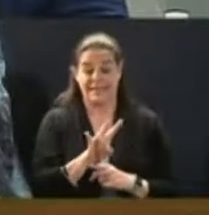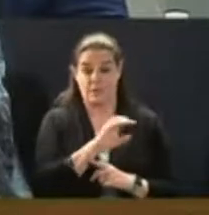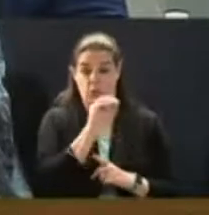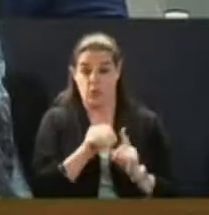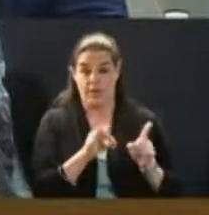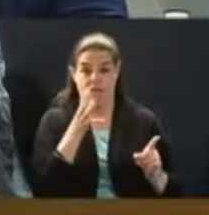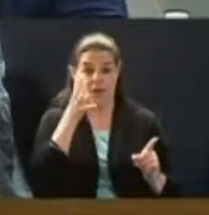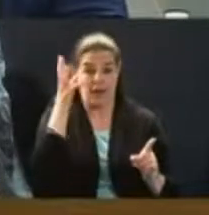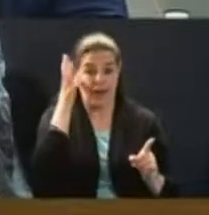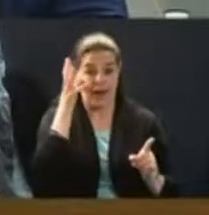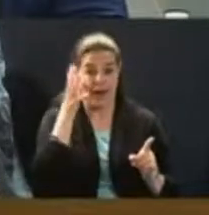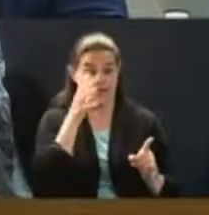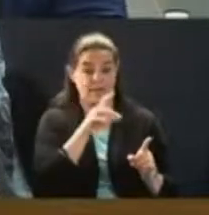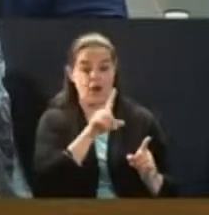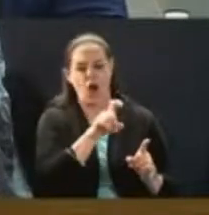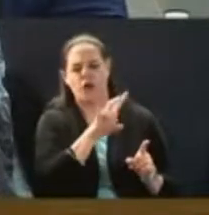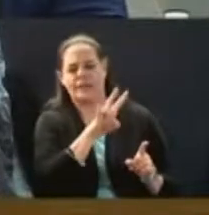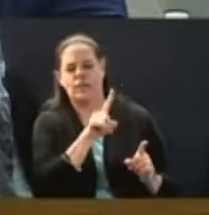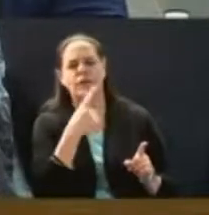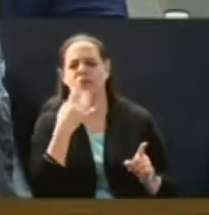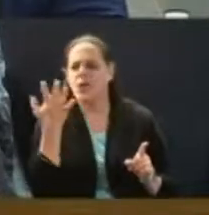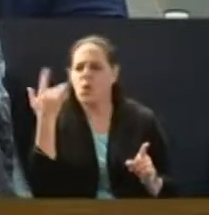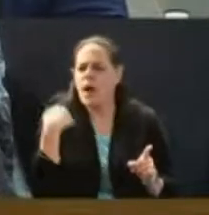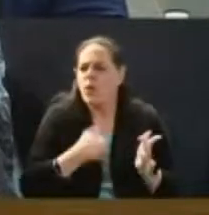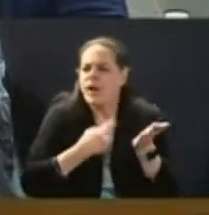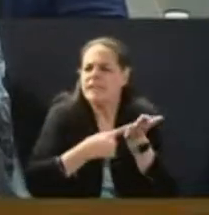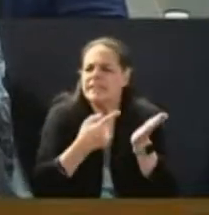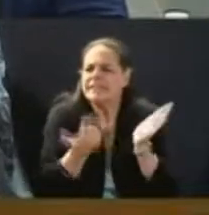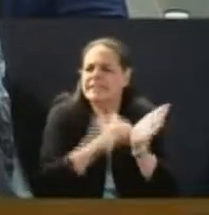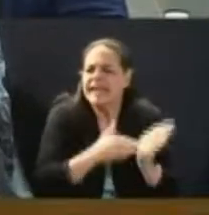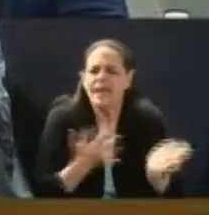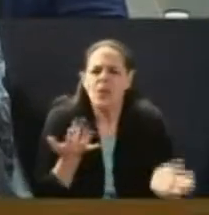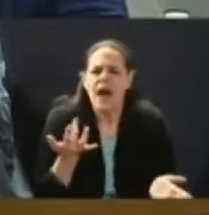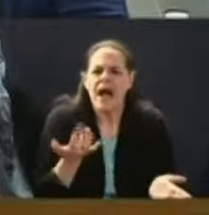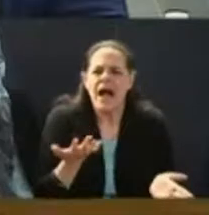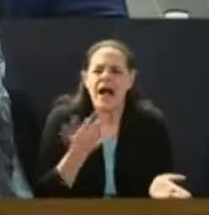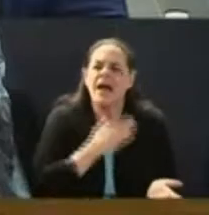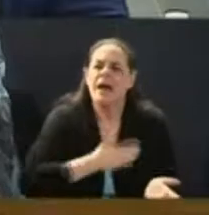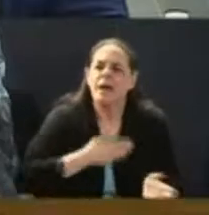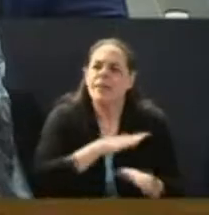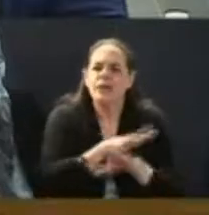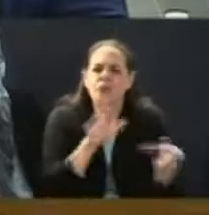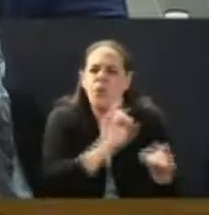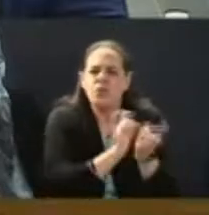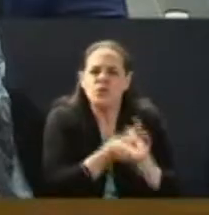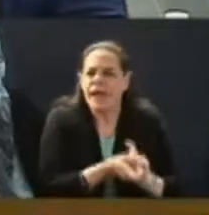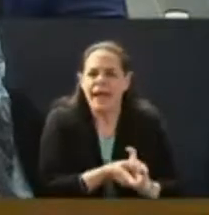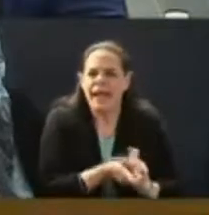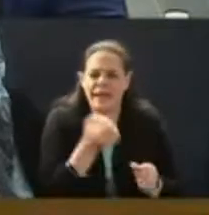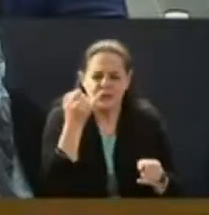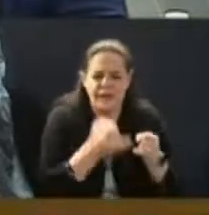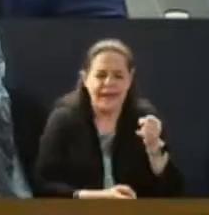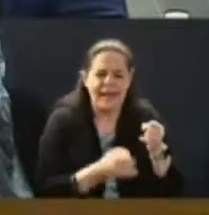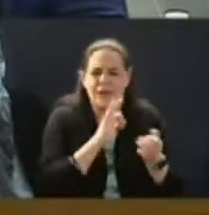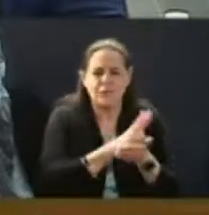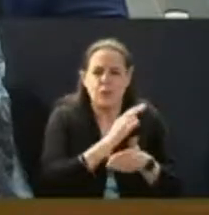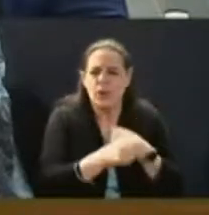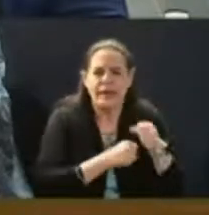67% of them, 171, said, why are we talking about this again? Please don't change this at the end of the school